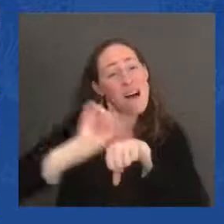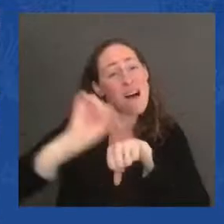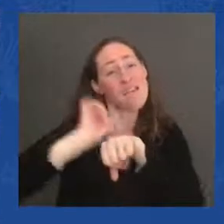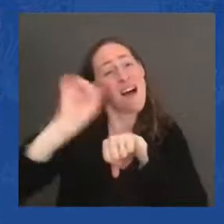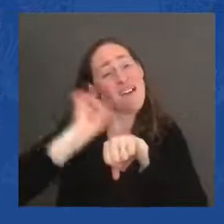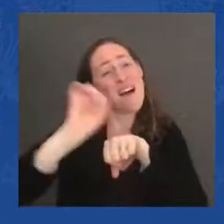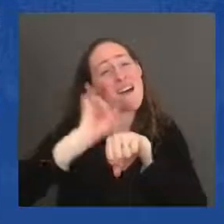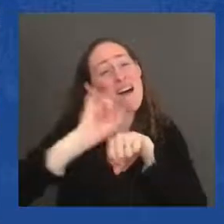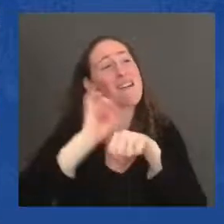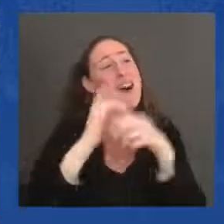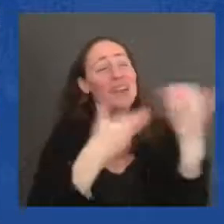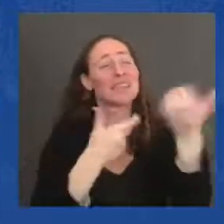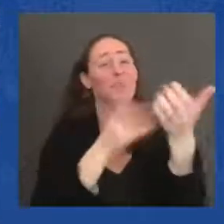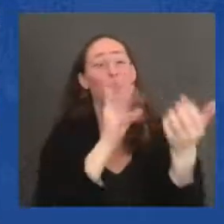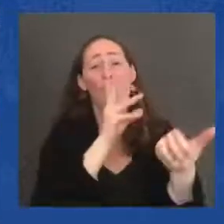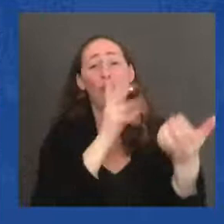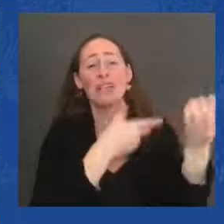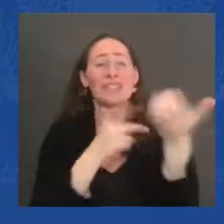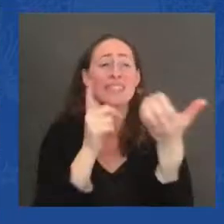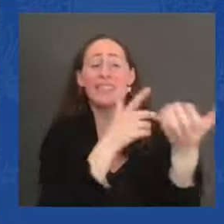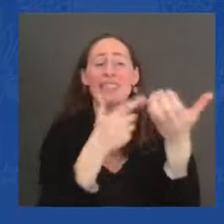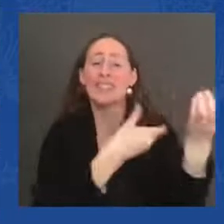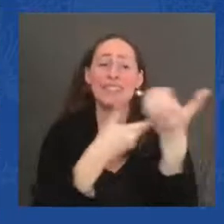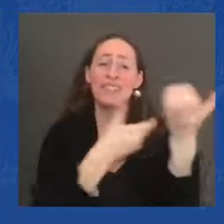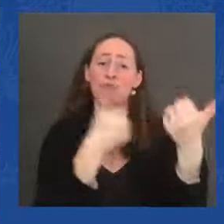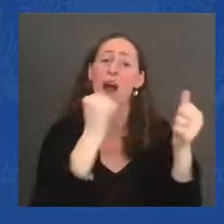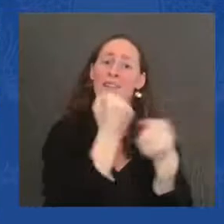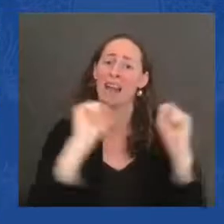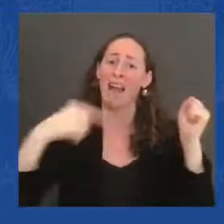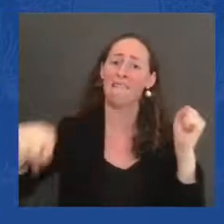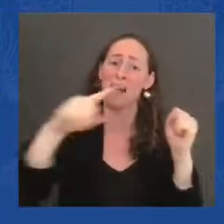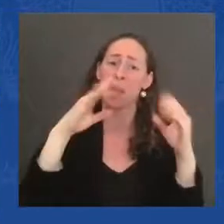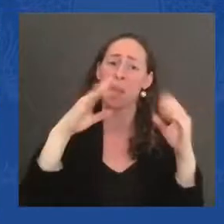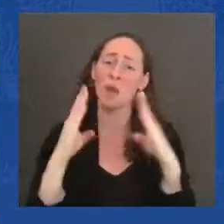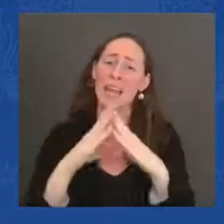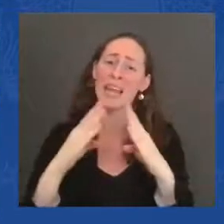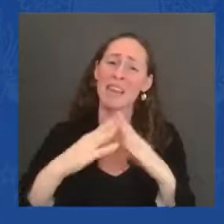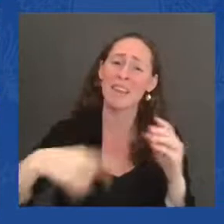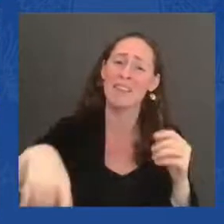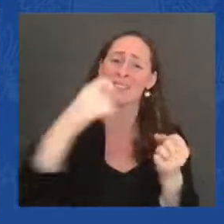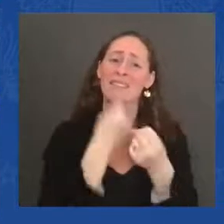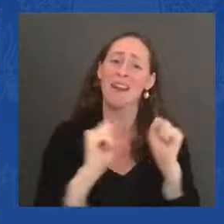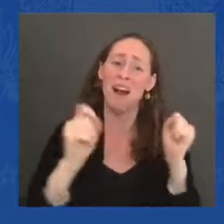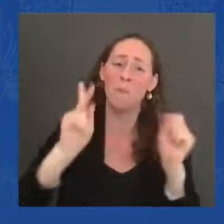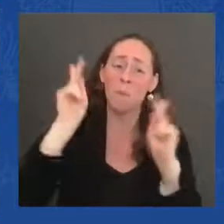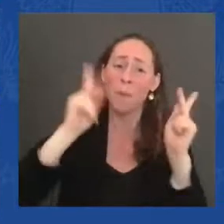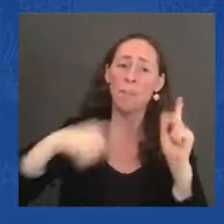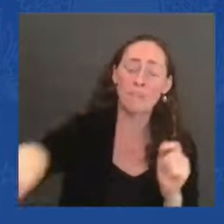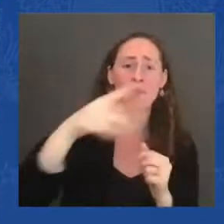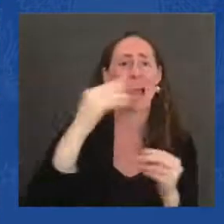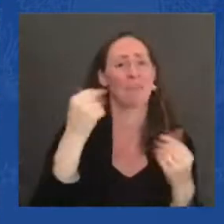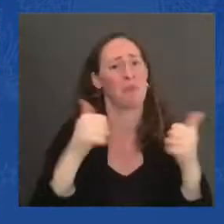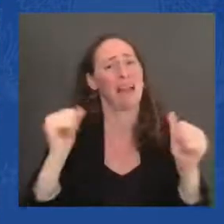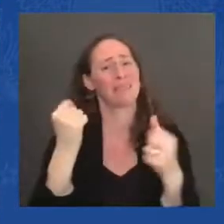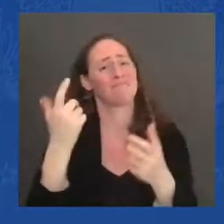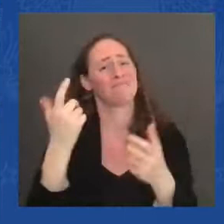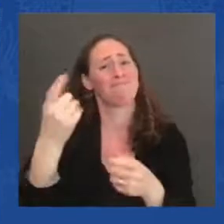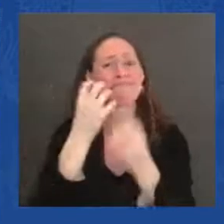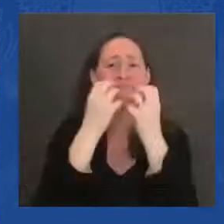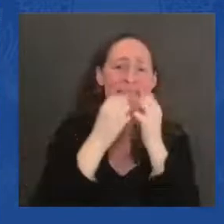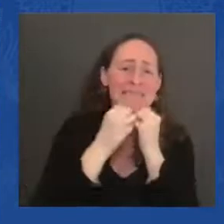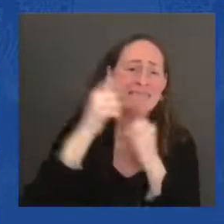And what people are beginning to realize is you risk your lives to do it. And thank